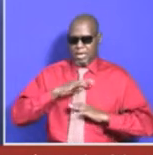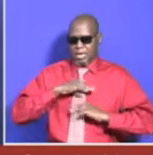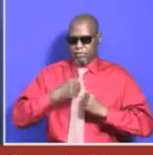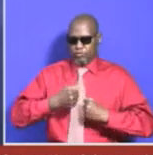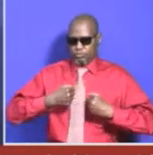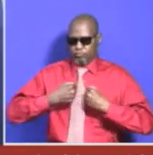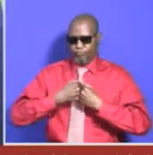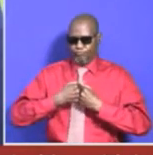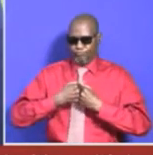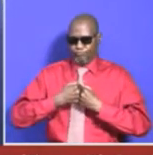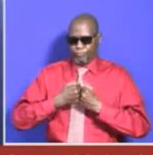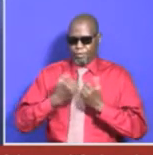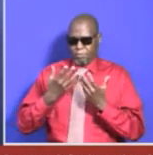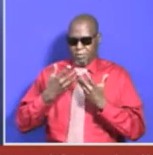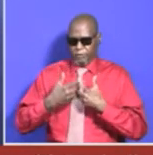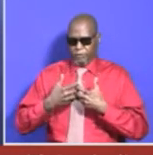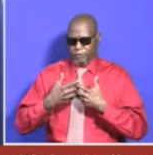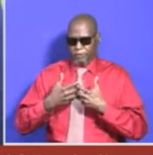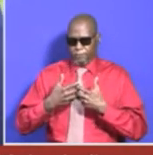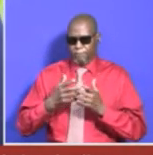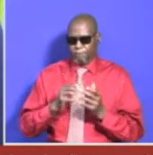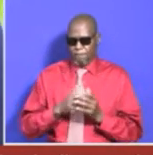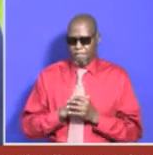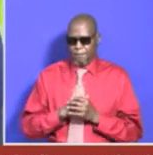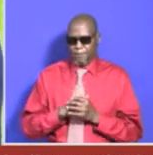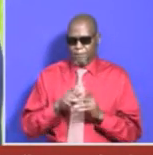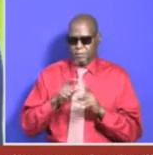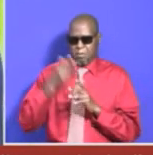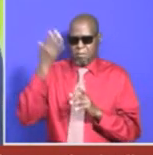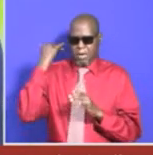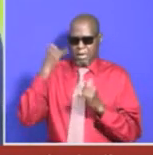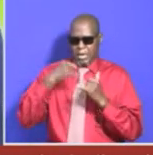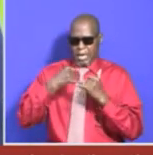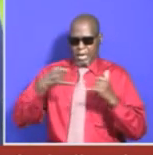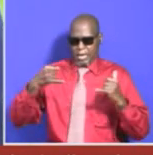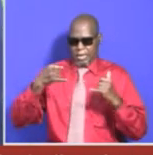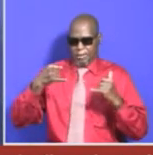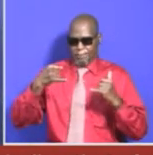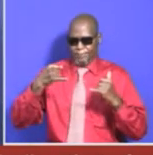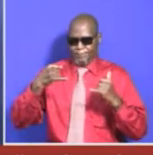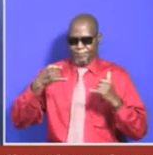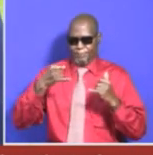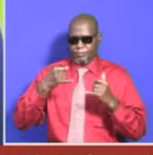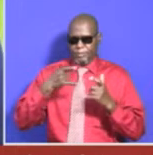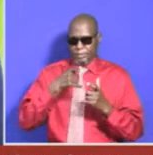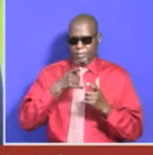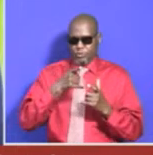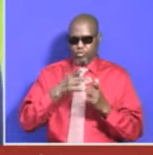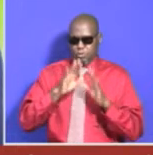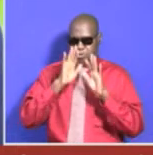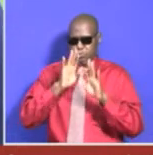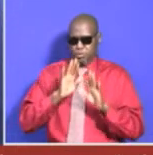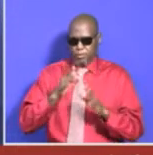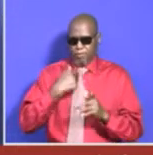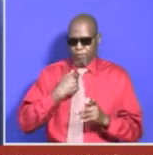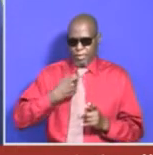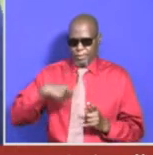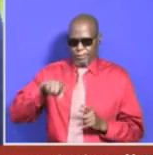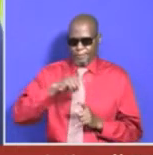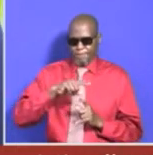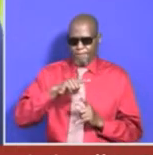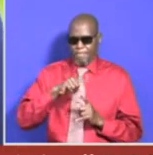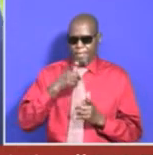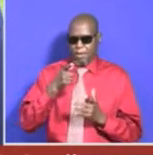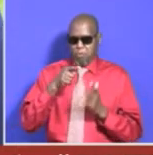also we need the nippiness at the back line, which will be the game changer for us. So it will get to a